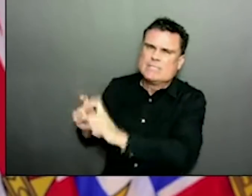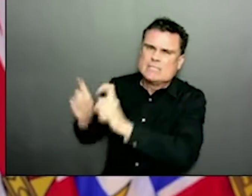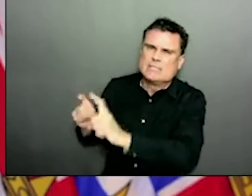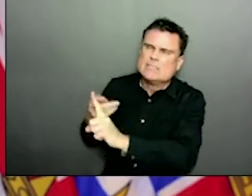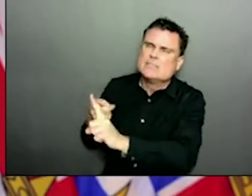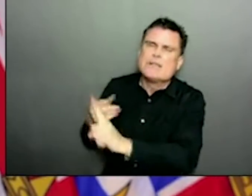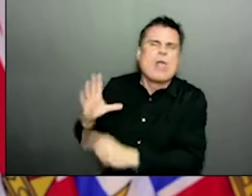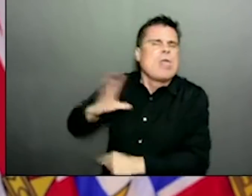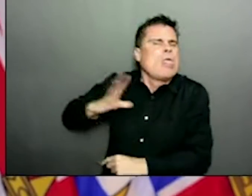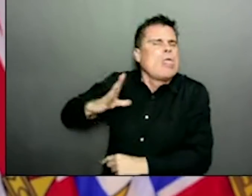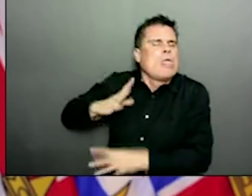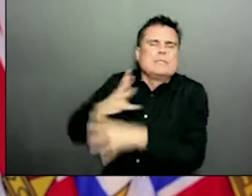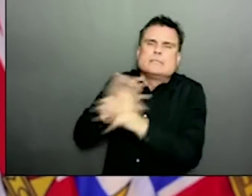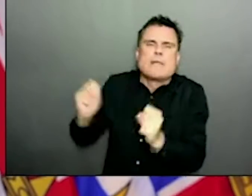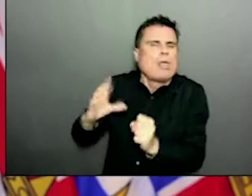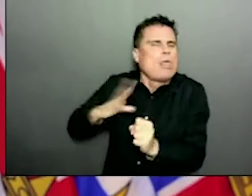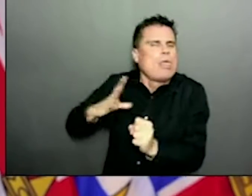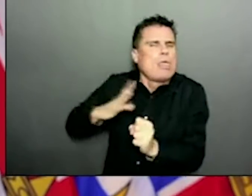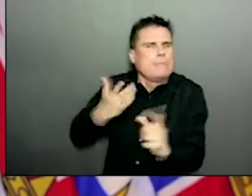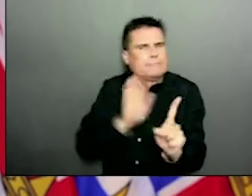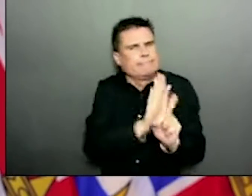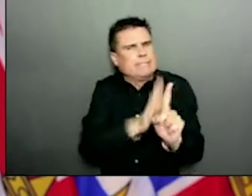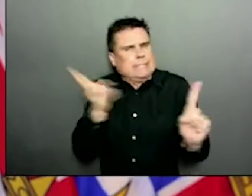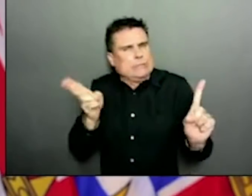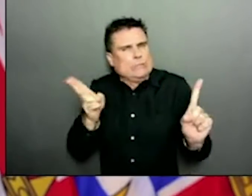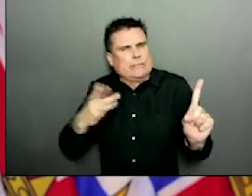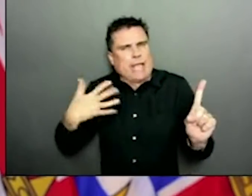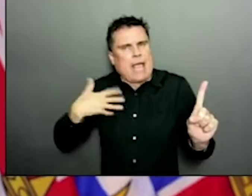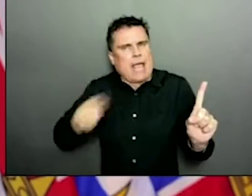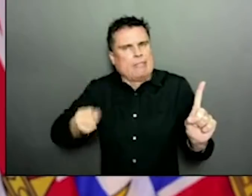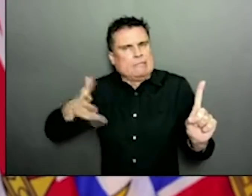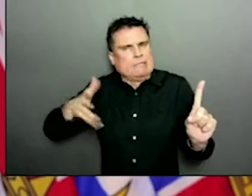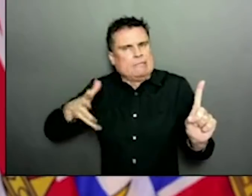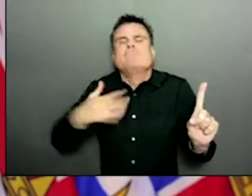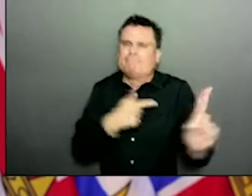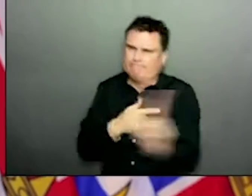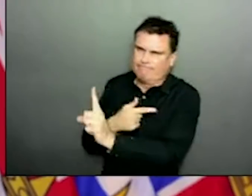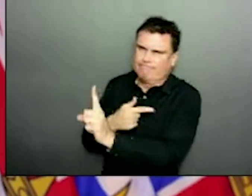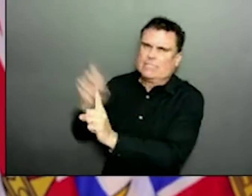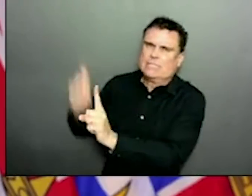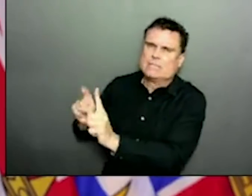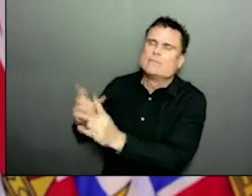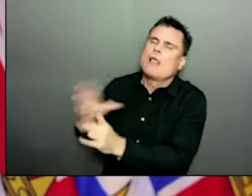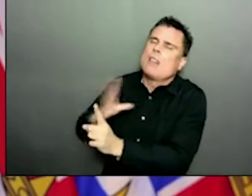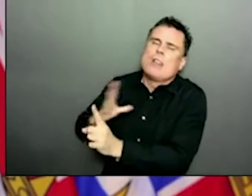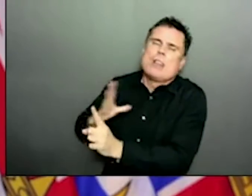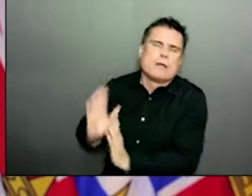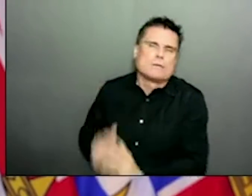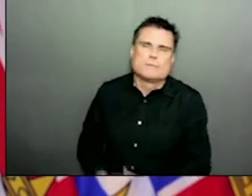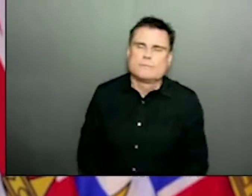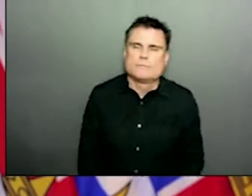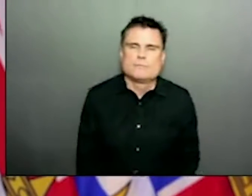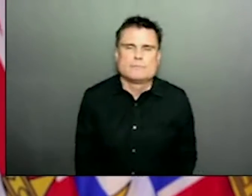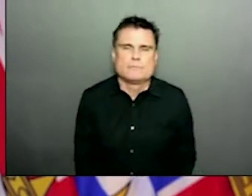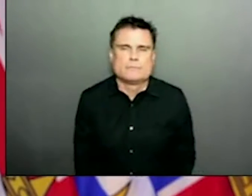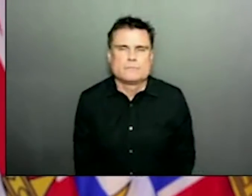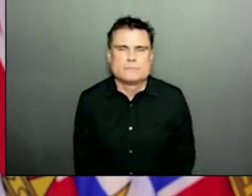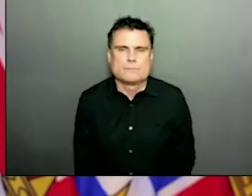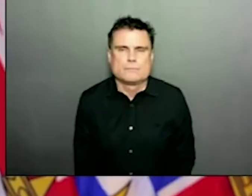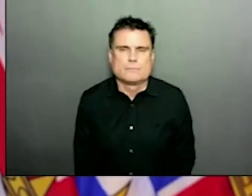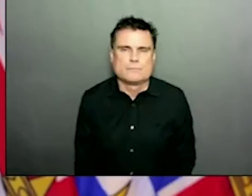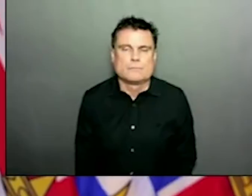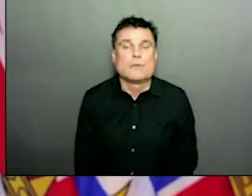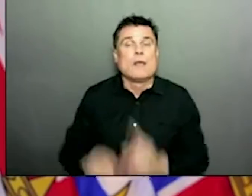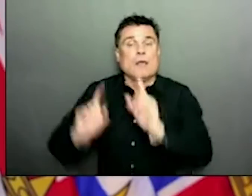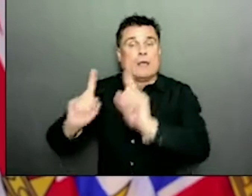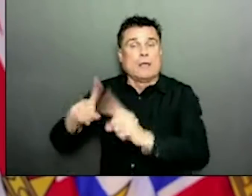I've spoken many times about BC's COVID-19 response, whether that's the orders and guidance, the changes in long-term care, and now,